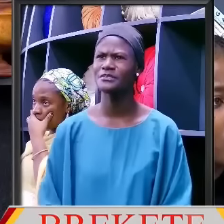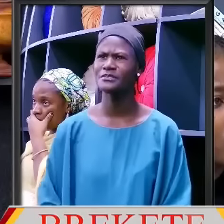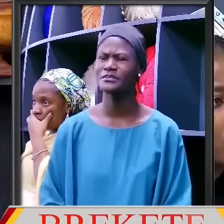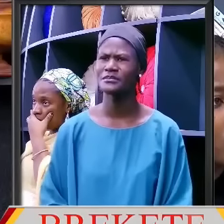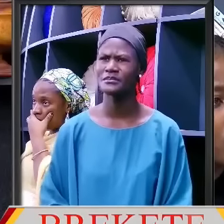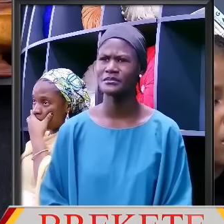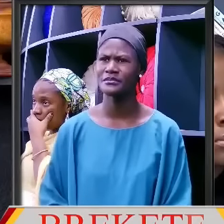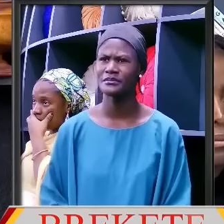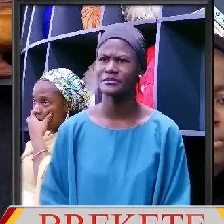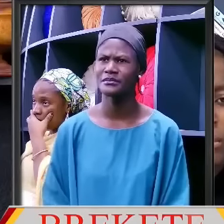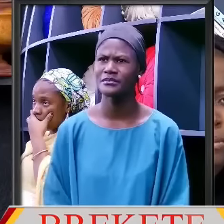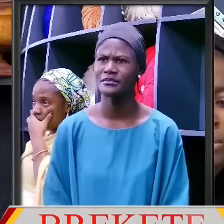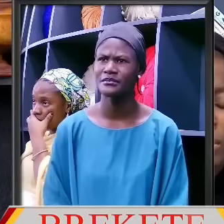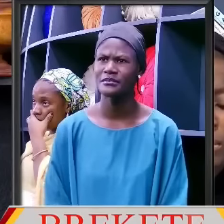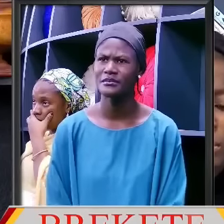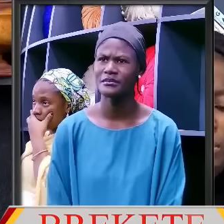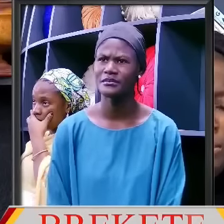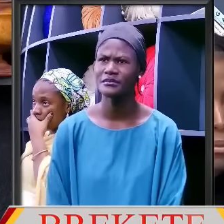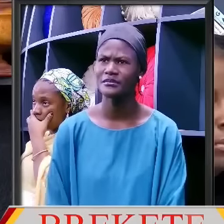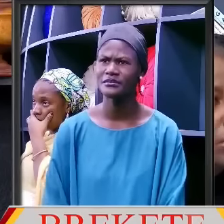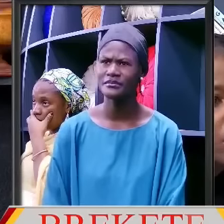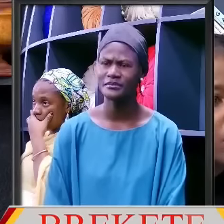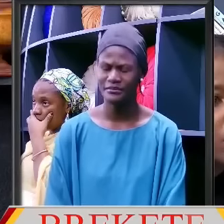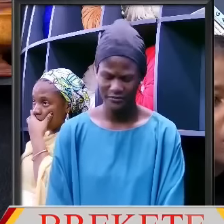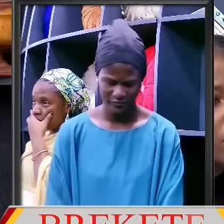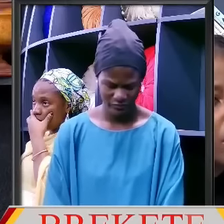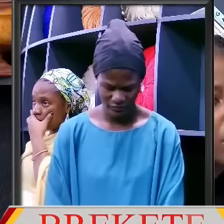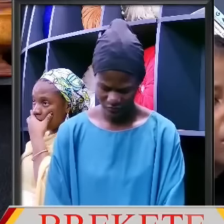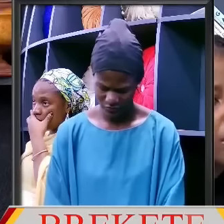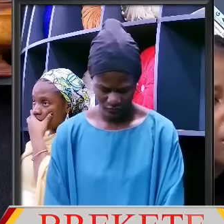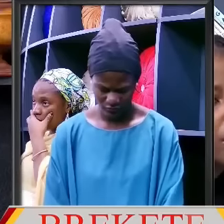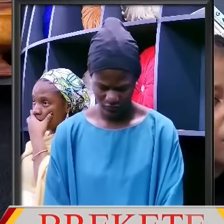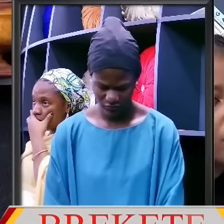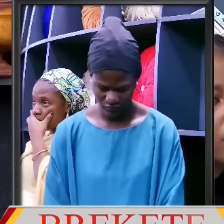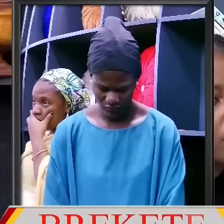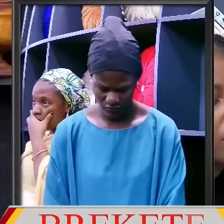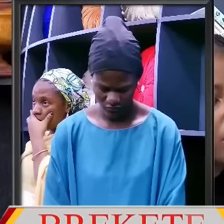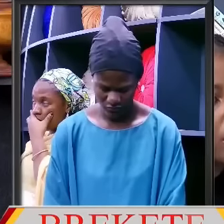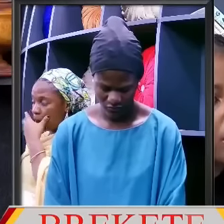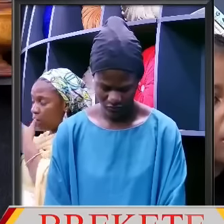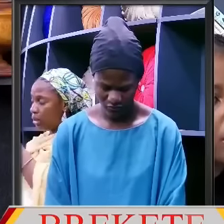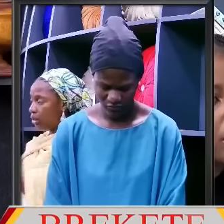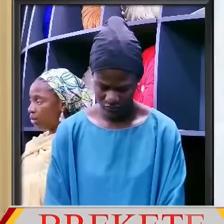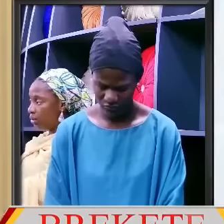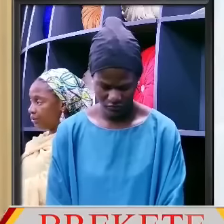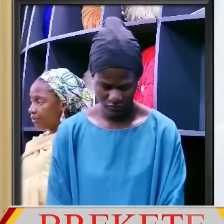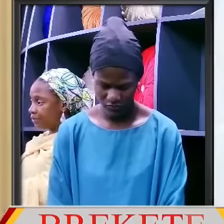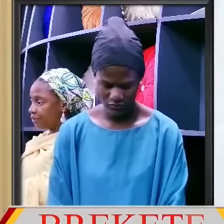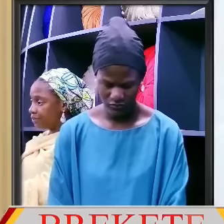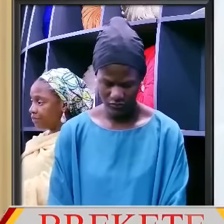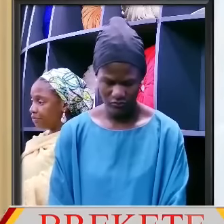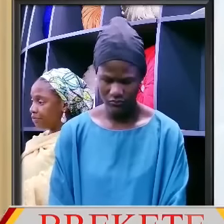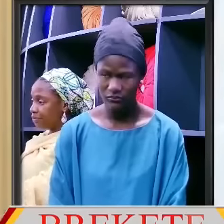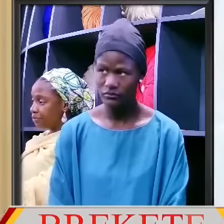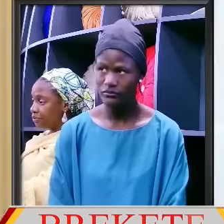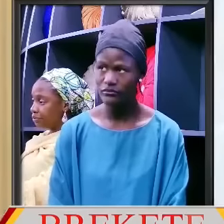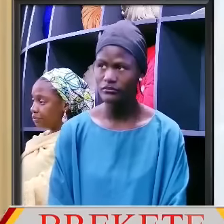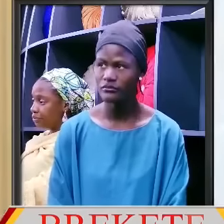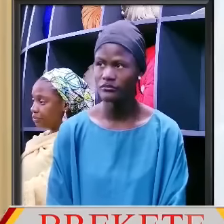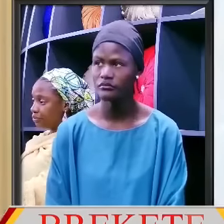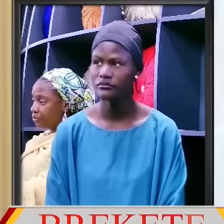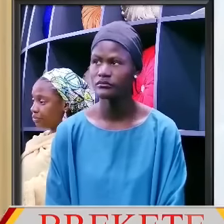the location so we can swing into action immediately. Thank you very much. Poverty. There is hardship.